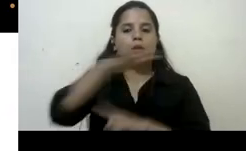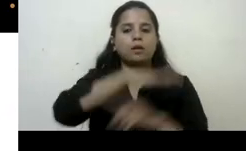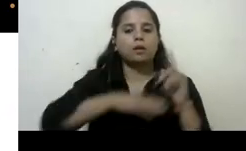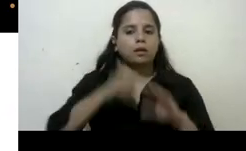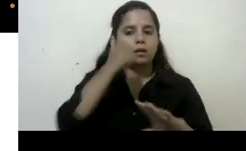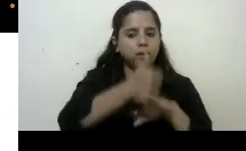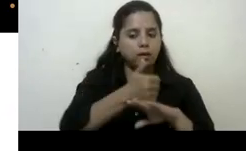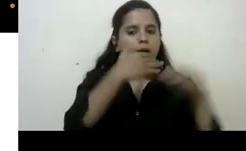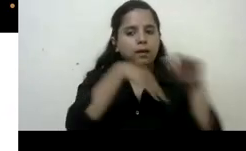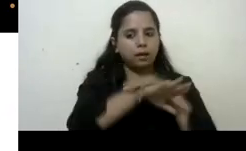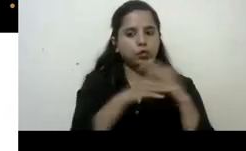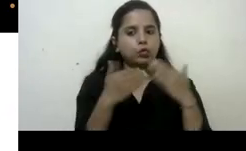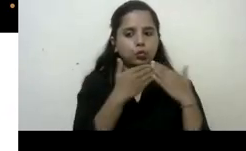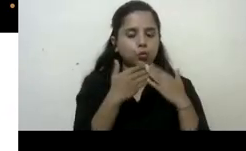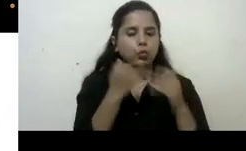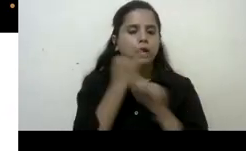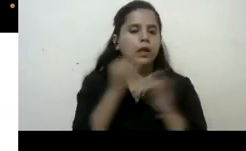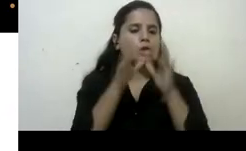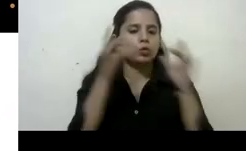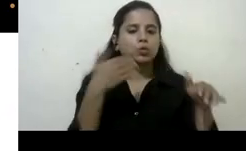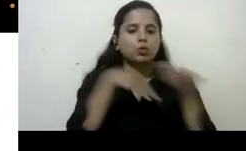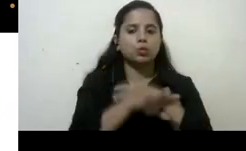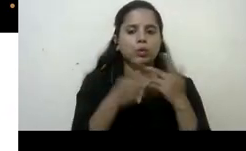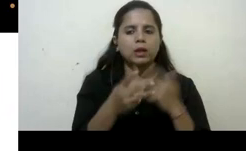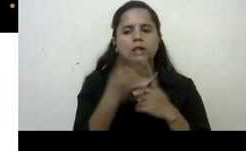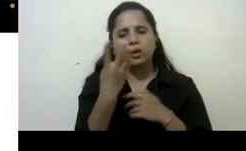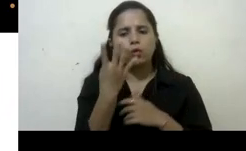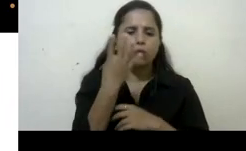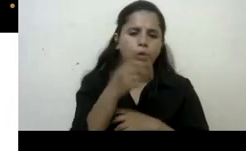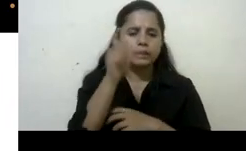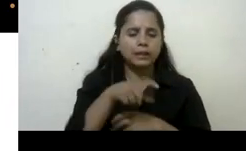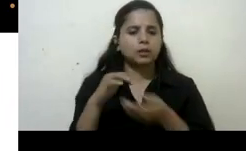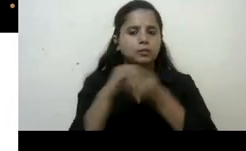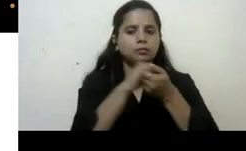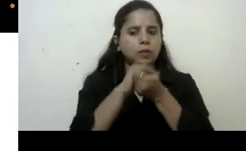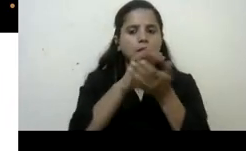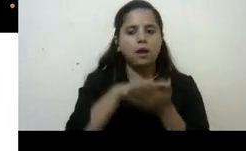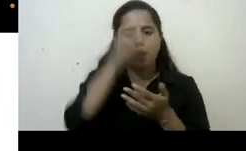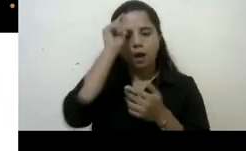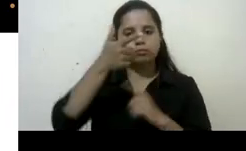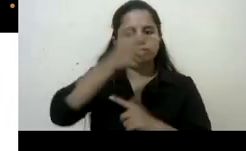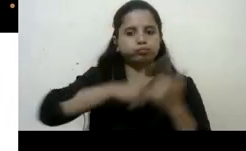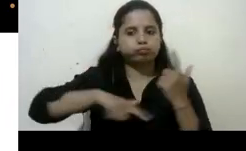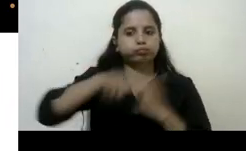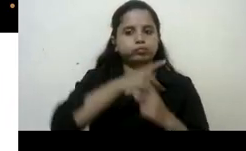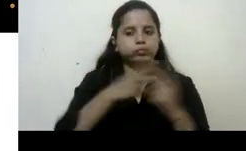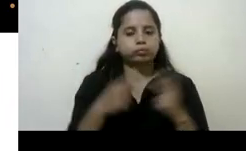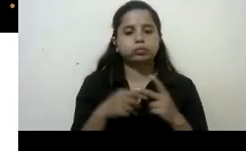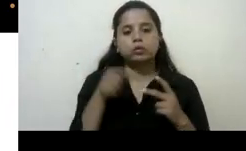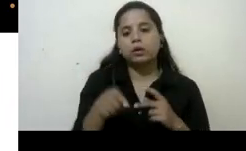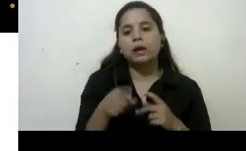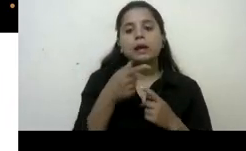within the institutions by 3 or 4 teachers. They are collaborating and learning from each other. For instance, one